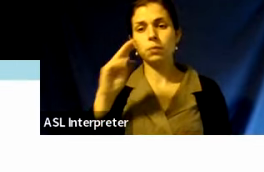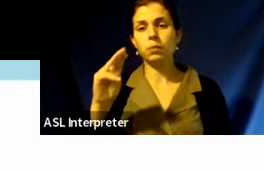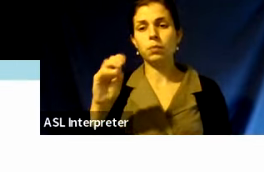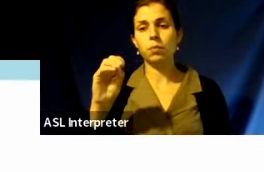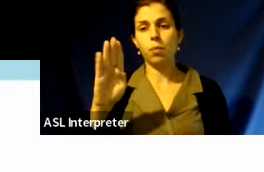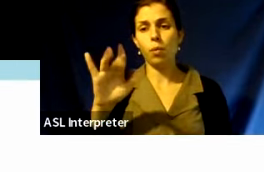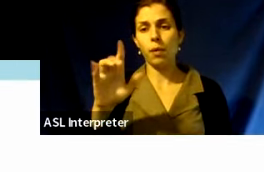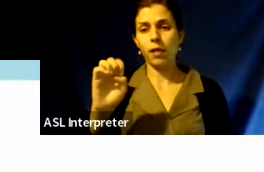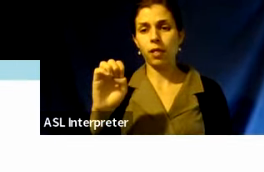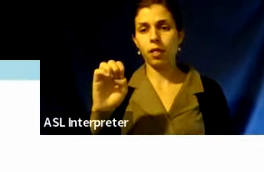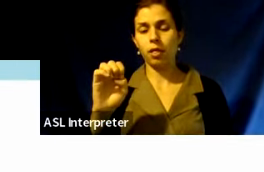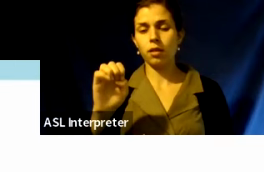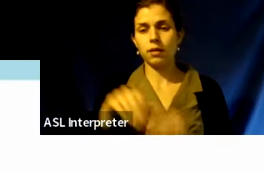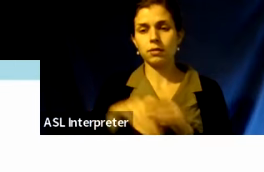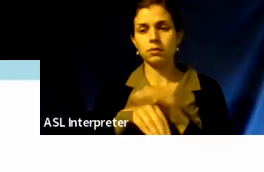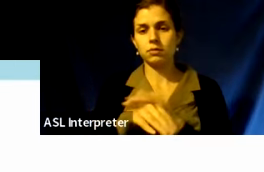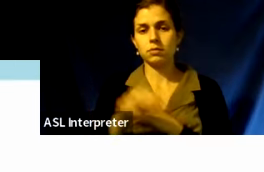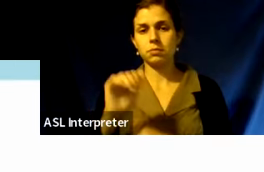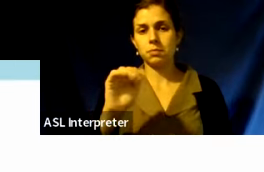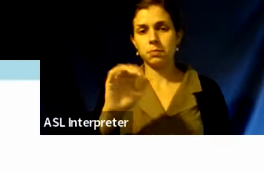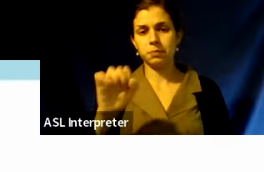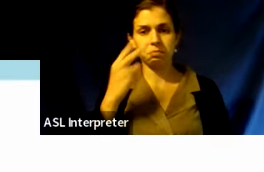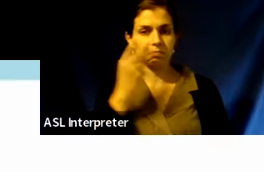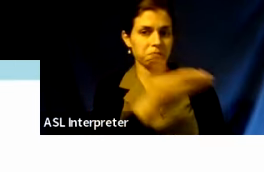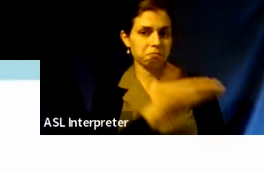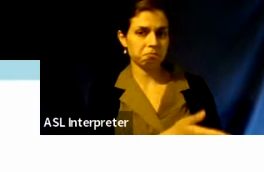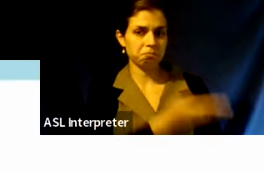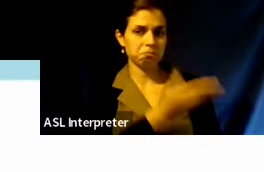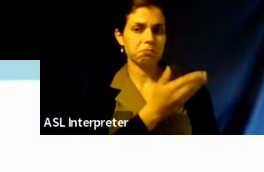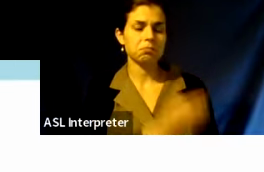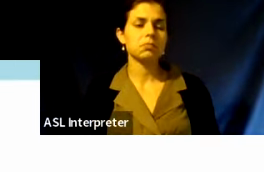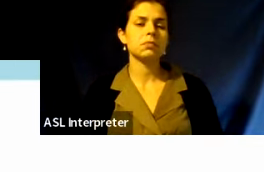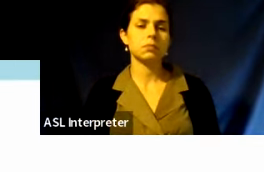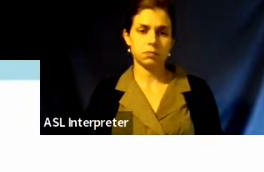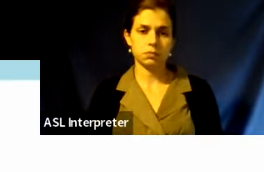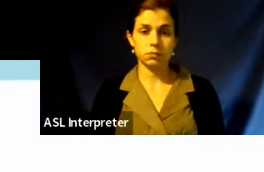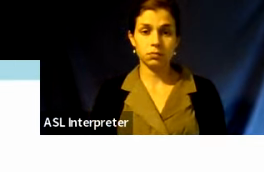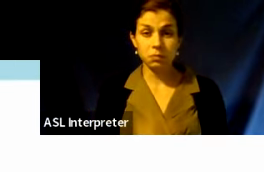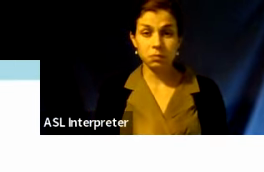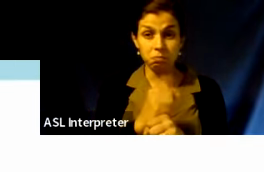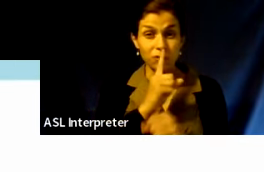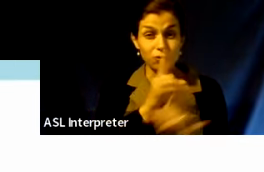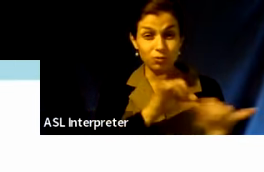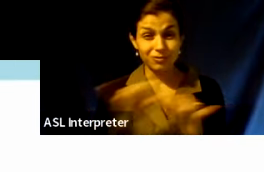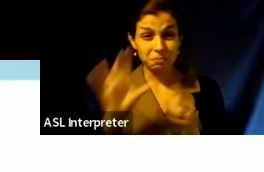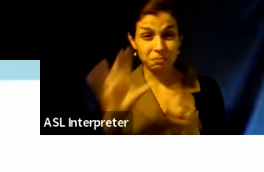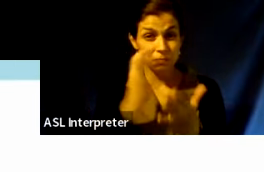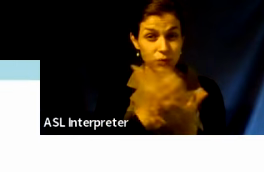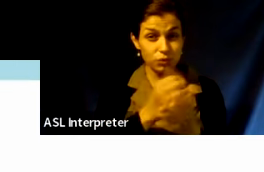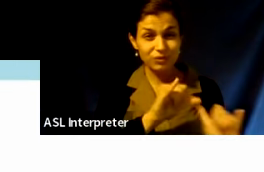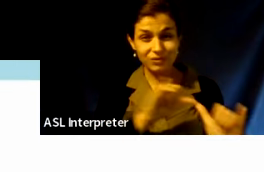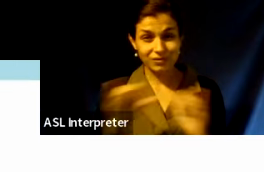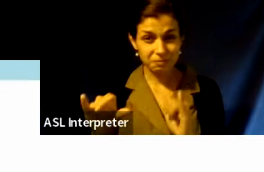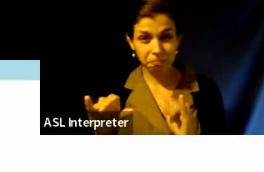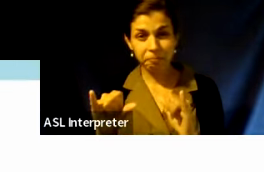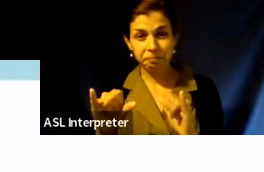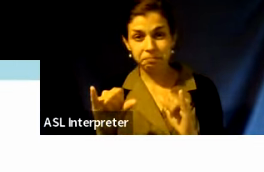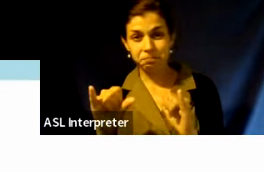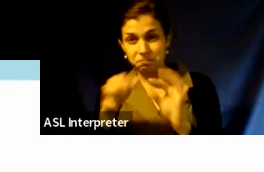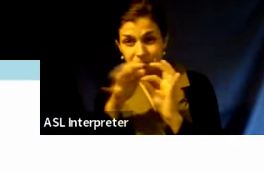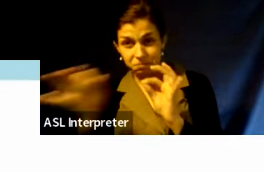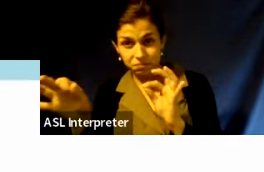of that on this slide. Make sure you find that particular app with that logo. There'll be other Skyward apps